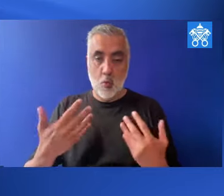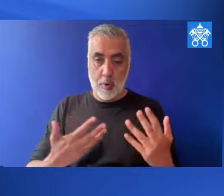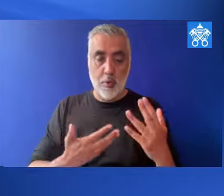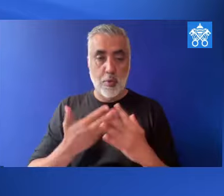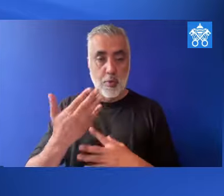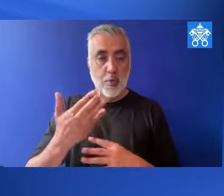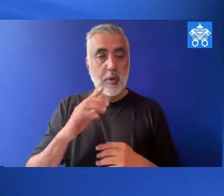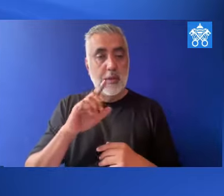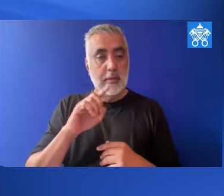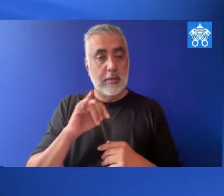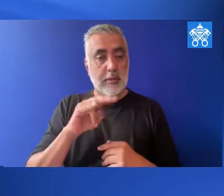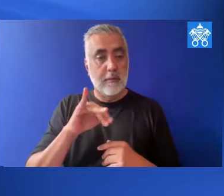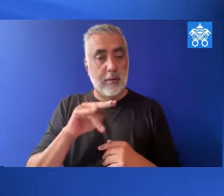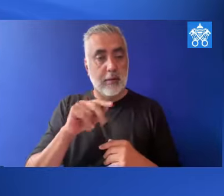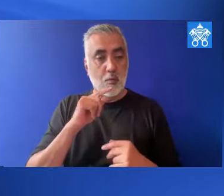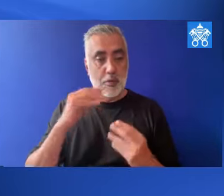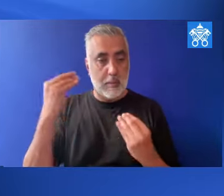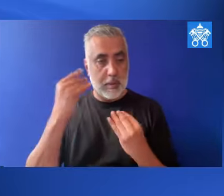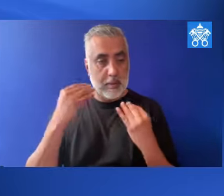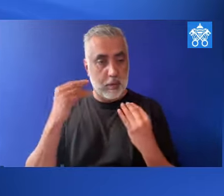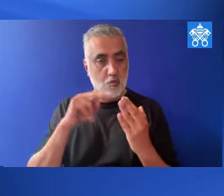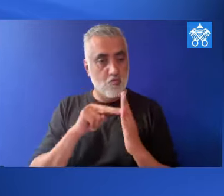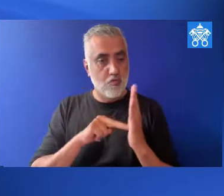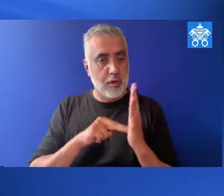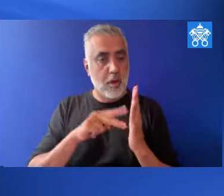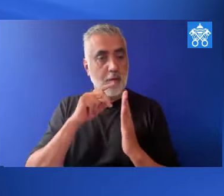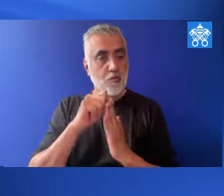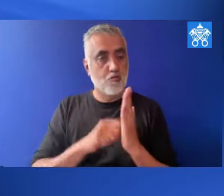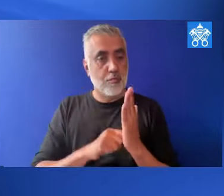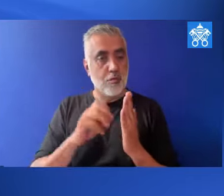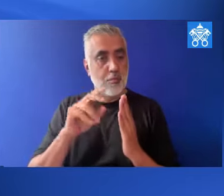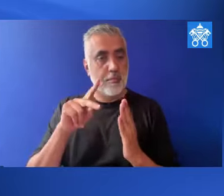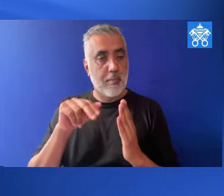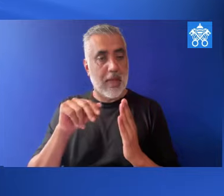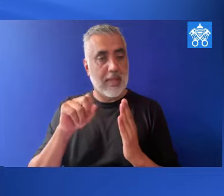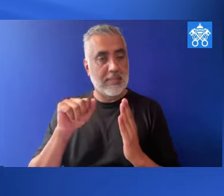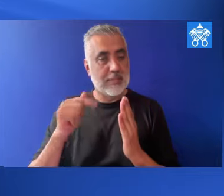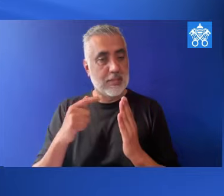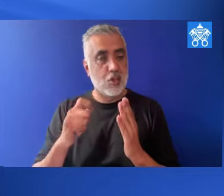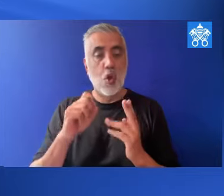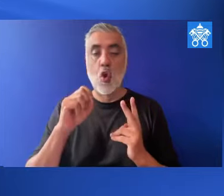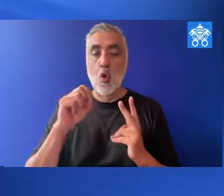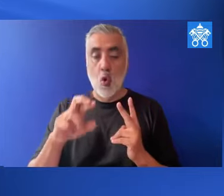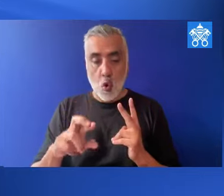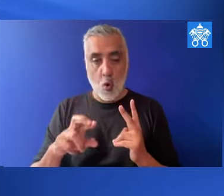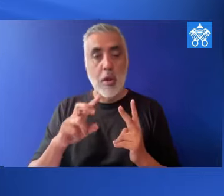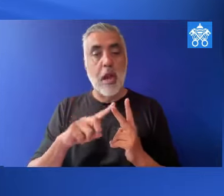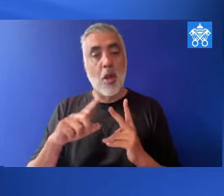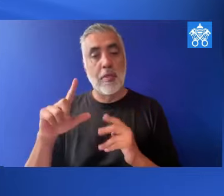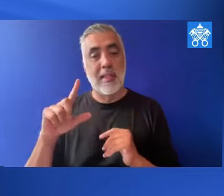Divina, which is a meditative reading of a scripture passage, or above all, in the liturgy.